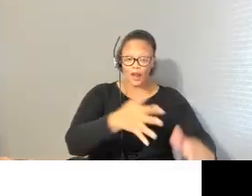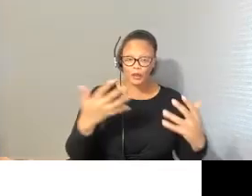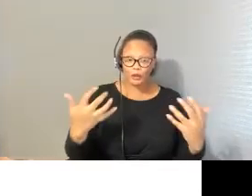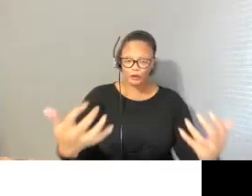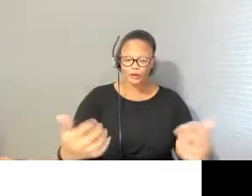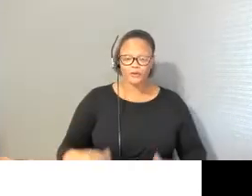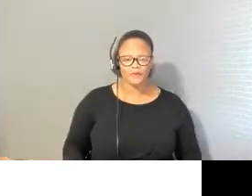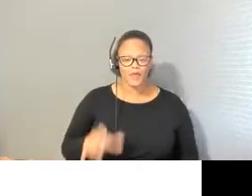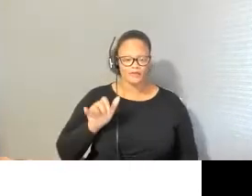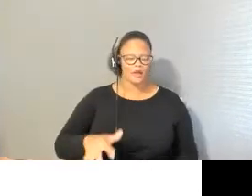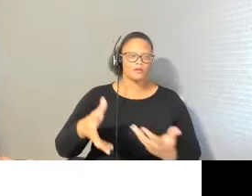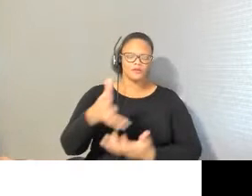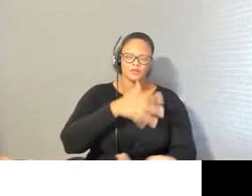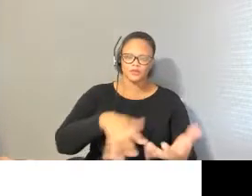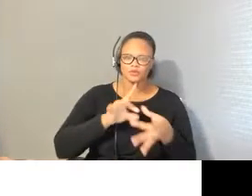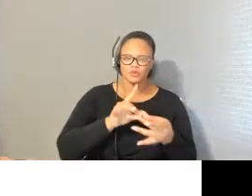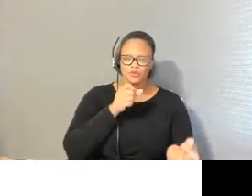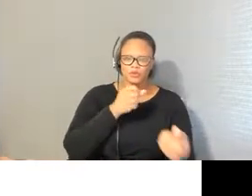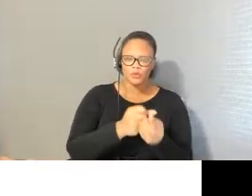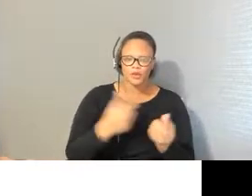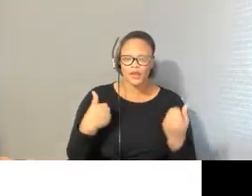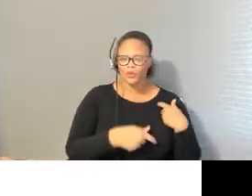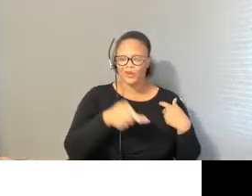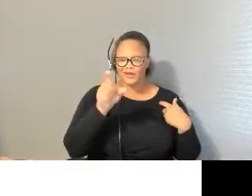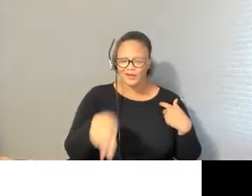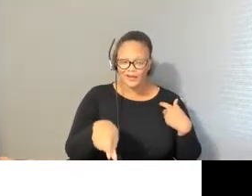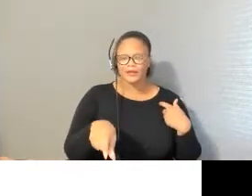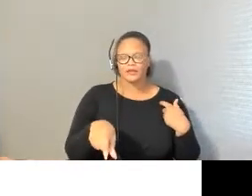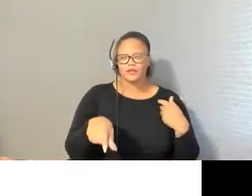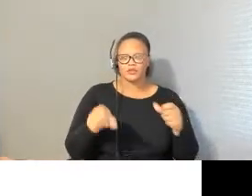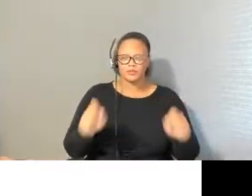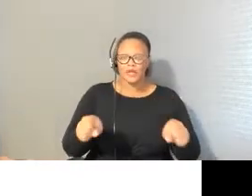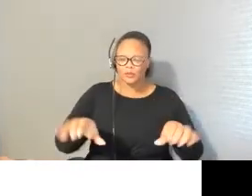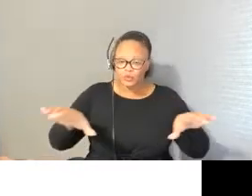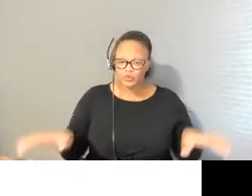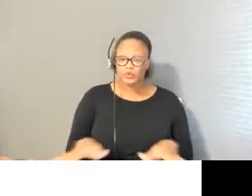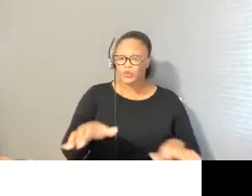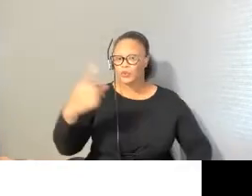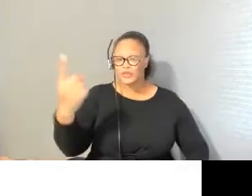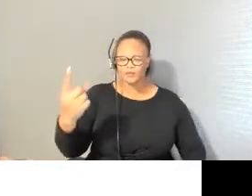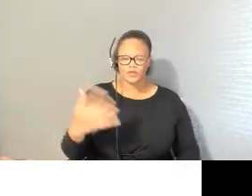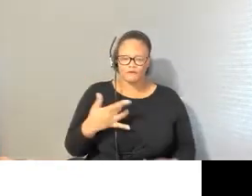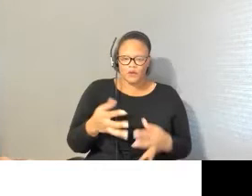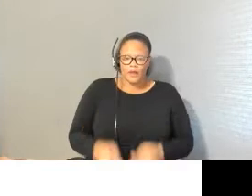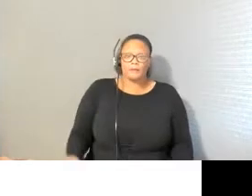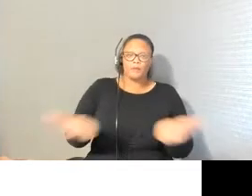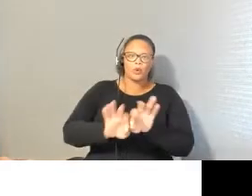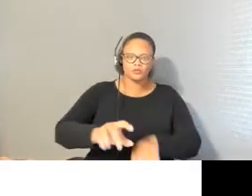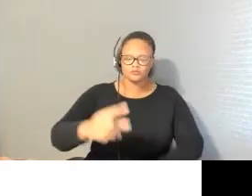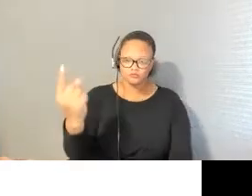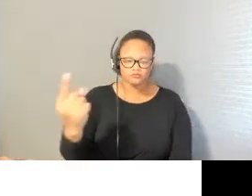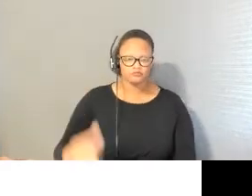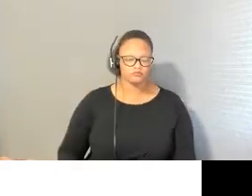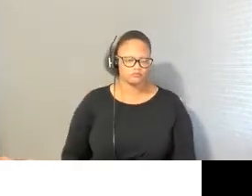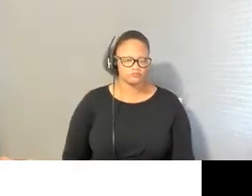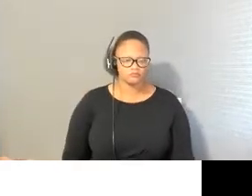connection that we needed in order to do something, to be important someplace. Because if we weren't important on the job,